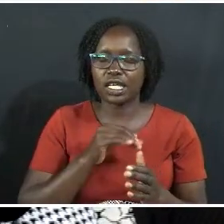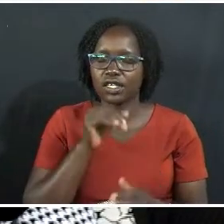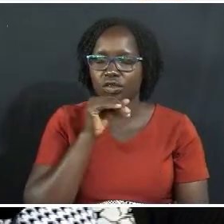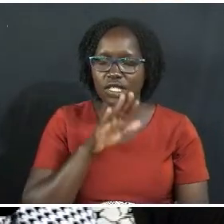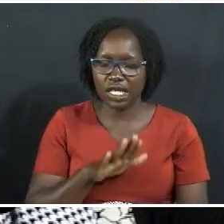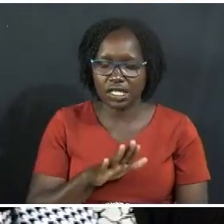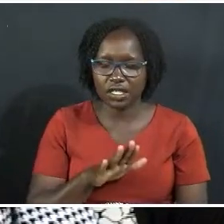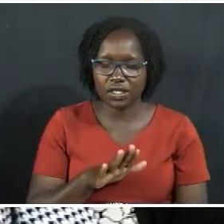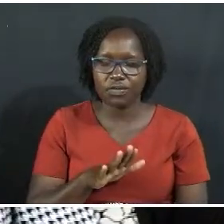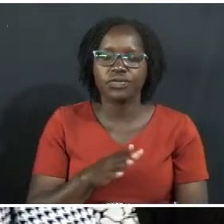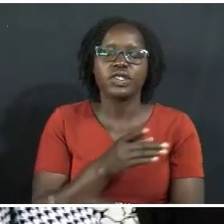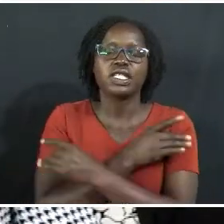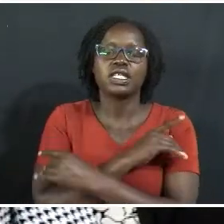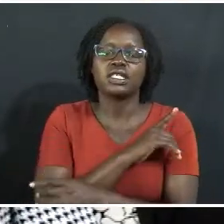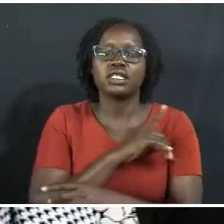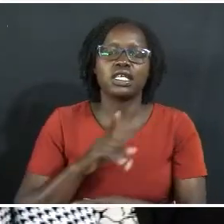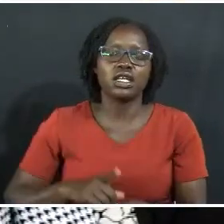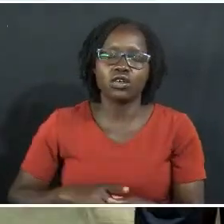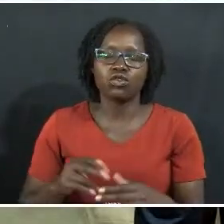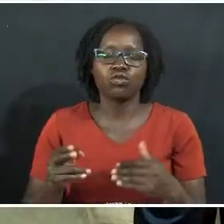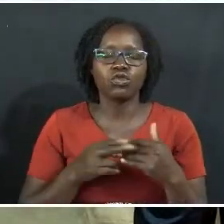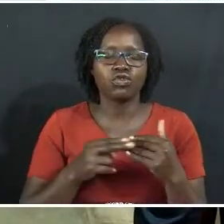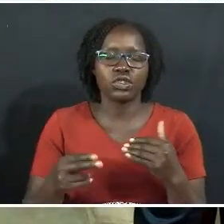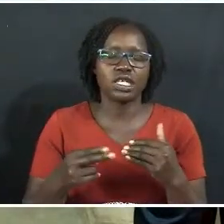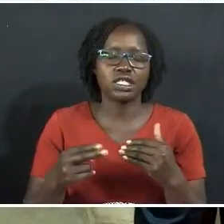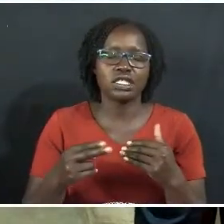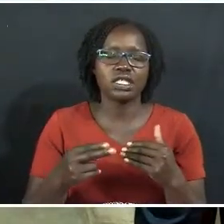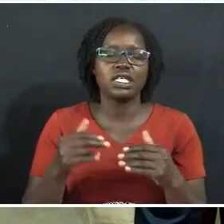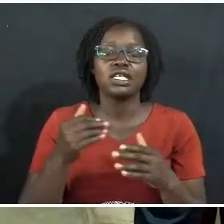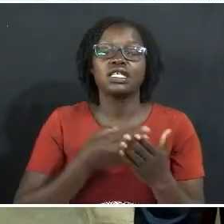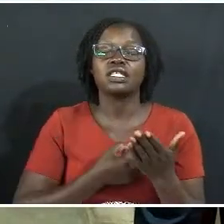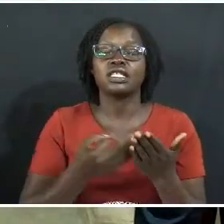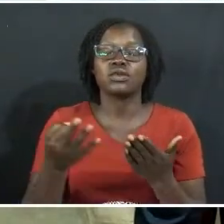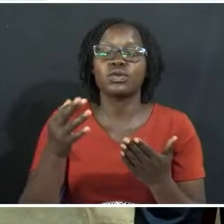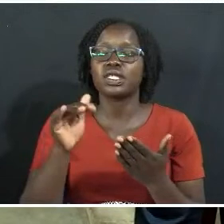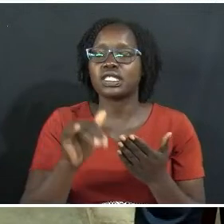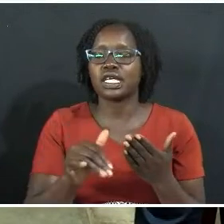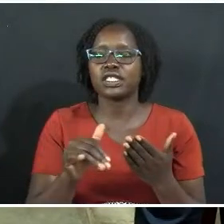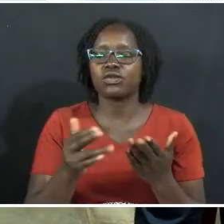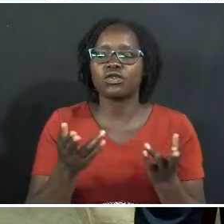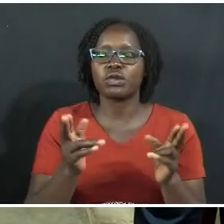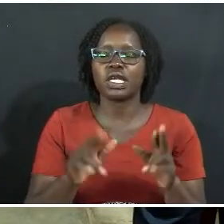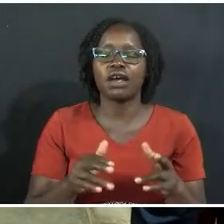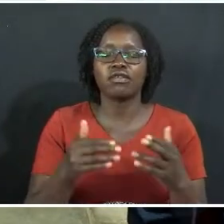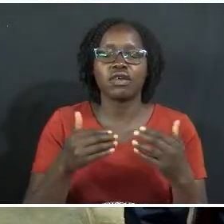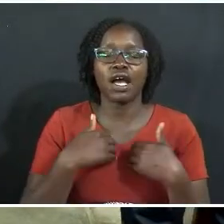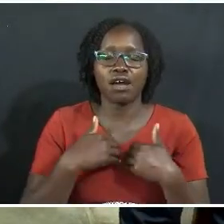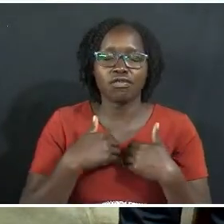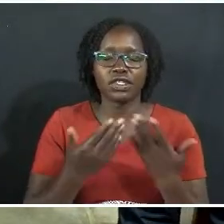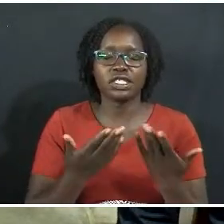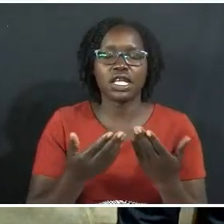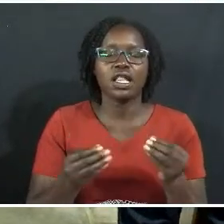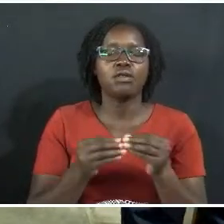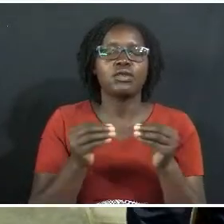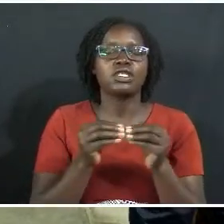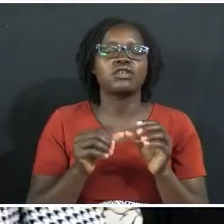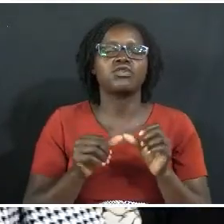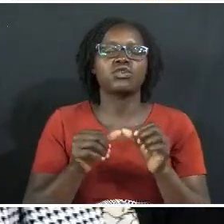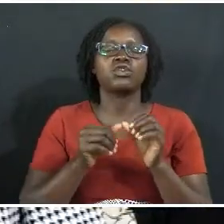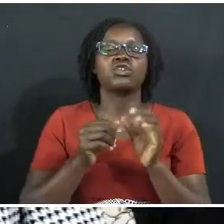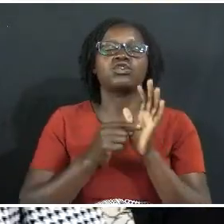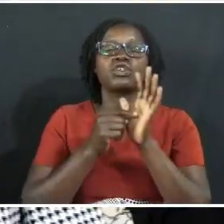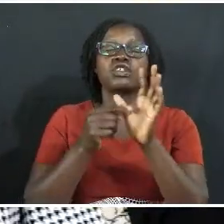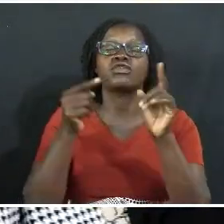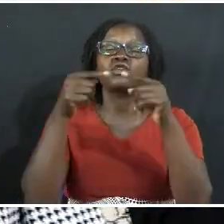sons. Dear Lord, whom you have touched, in the 3 weeks that we have been having these meetings, as you've continued to reveal yourself for